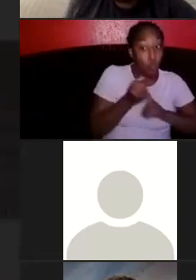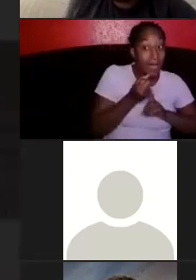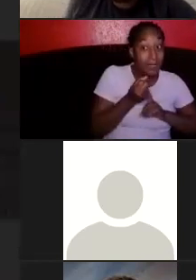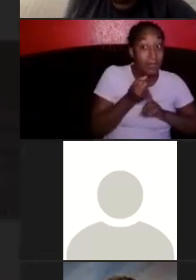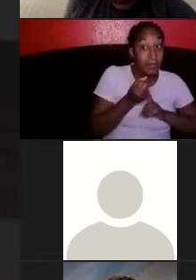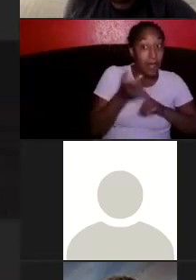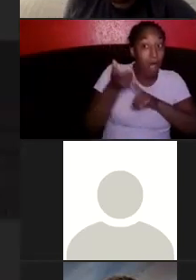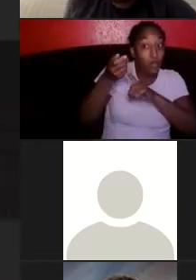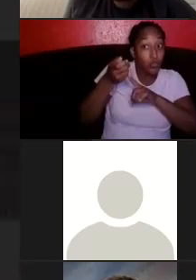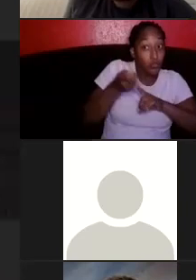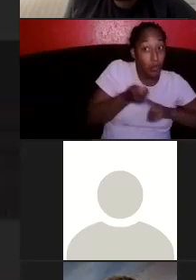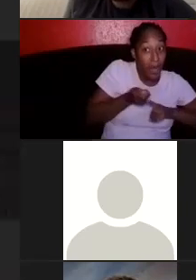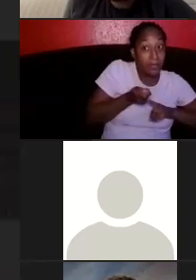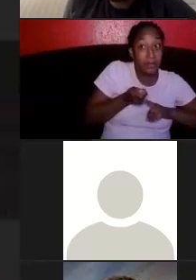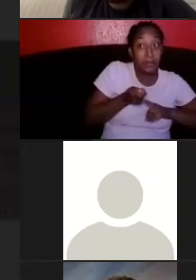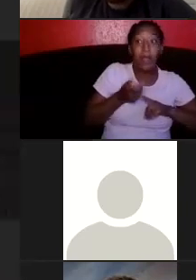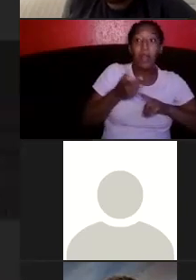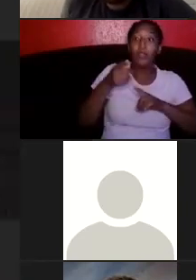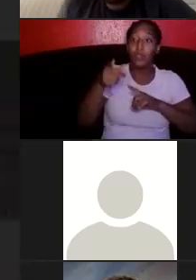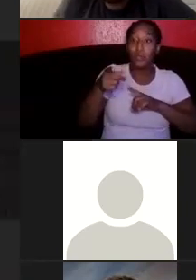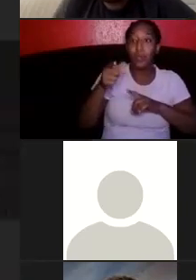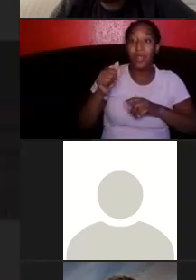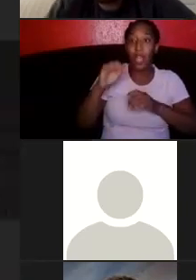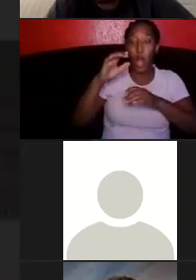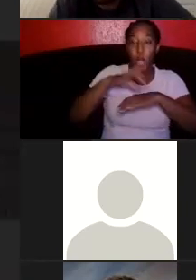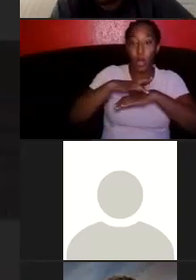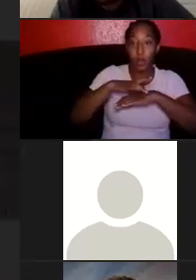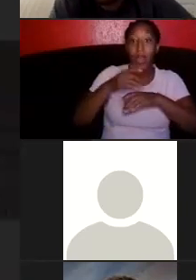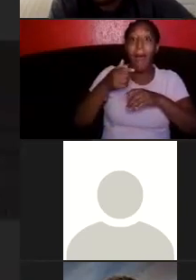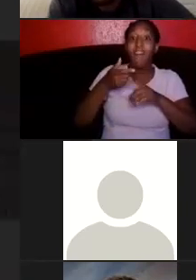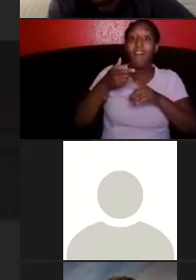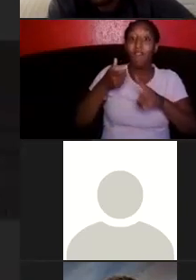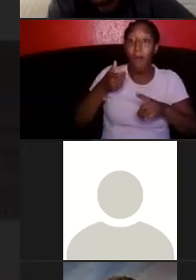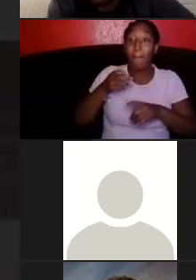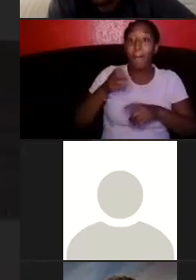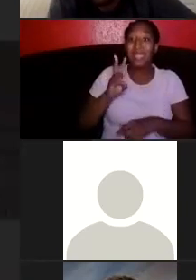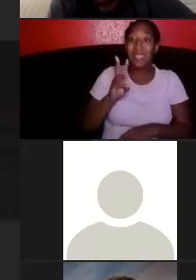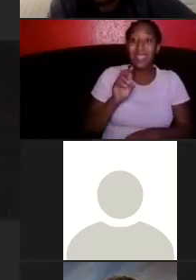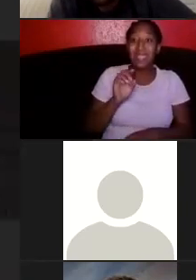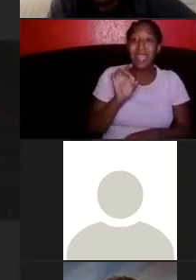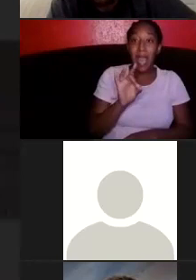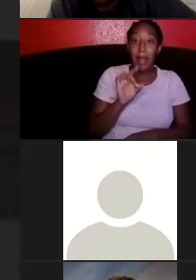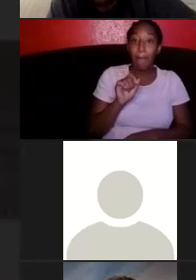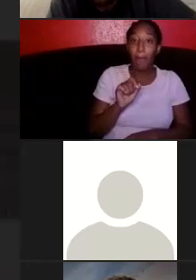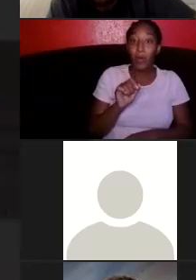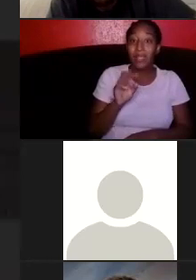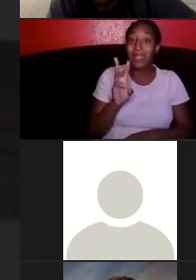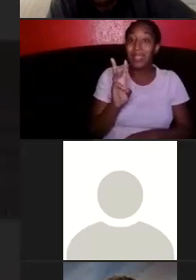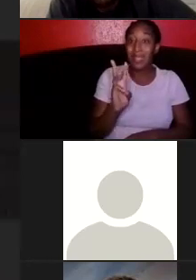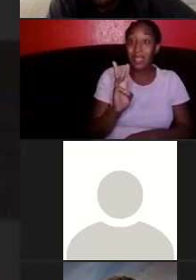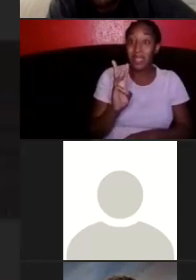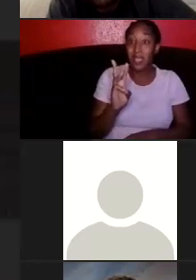force. Let's figure out this student's weight. If they're standing at sea level, let's figure out the student's weight. How do we do